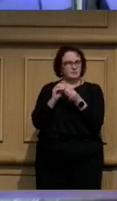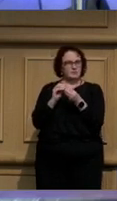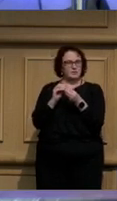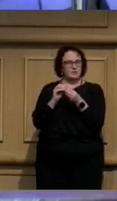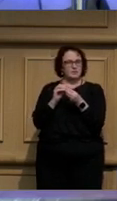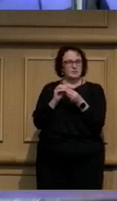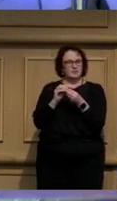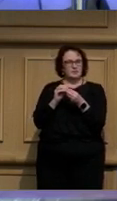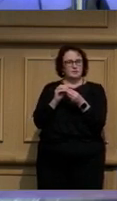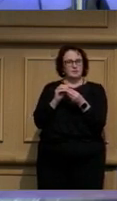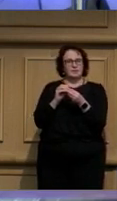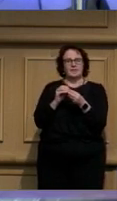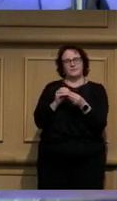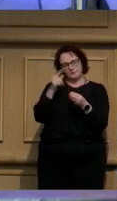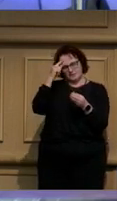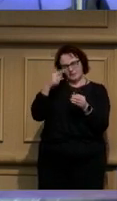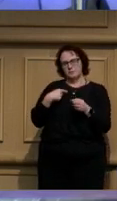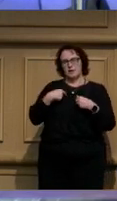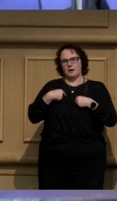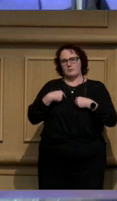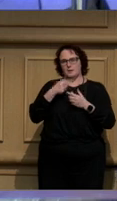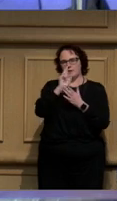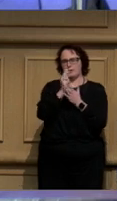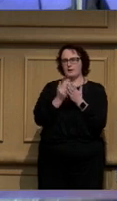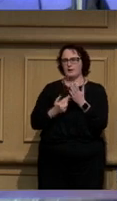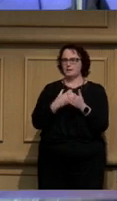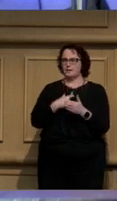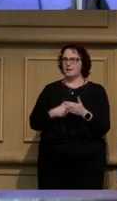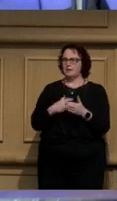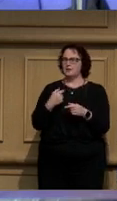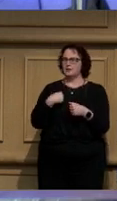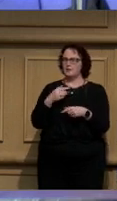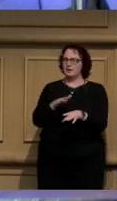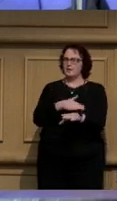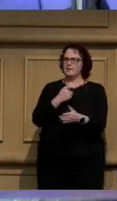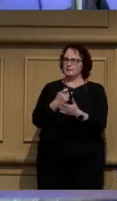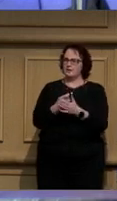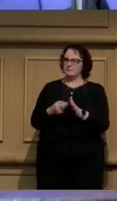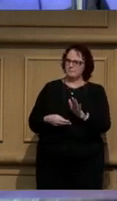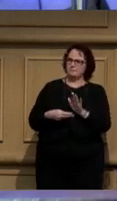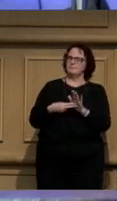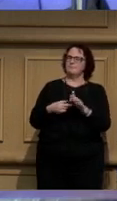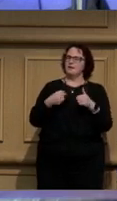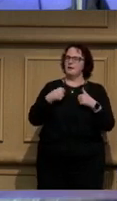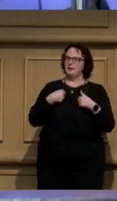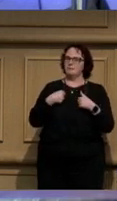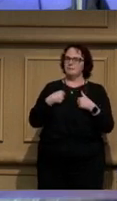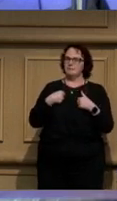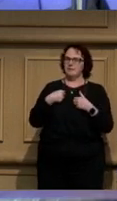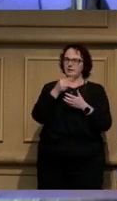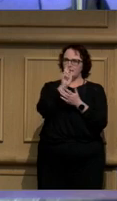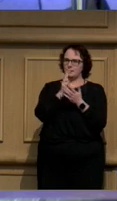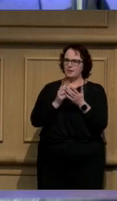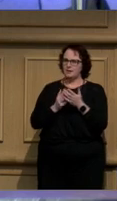if you call yourself an artist, and it took me a very, very long time to call myself one, because I think it was a huge